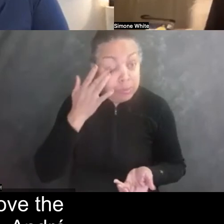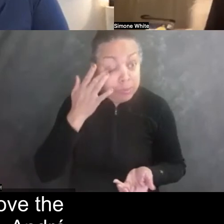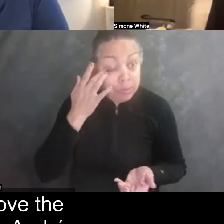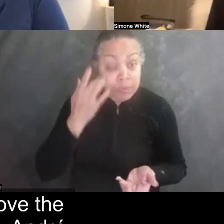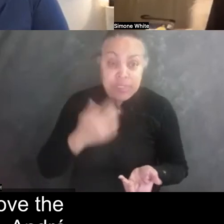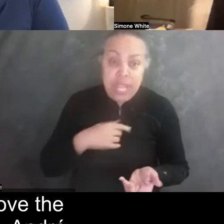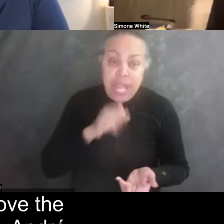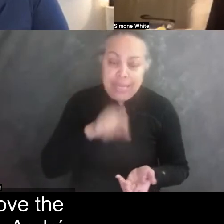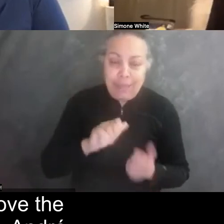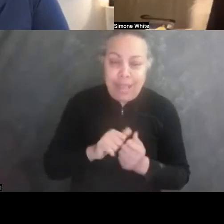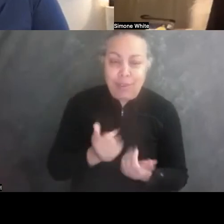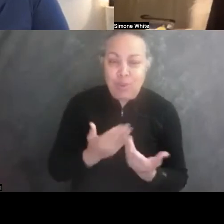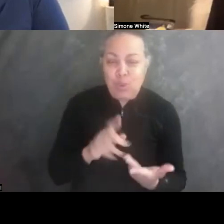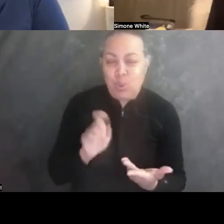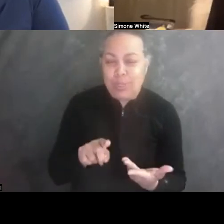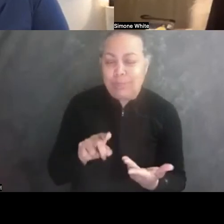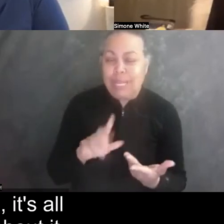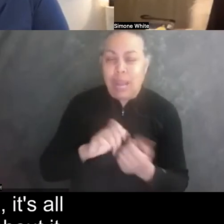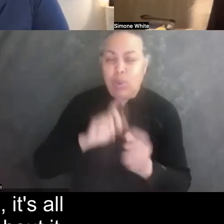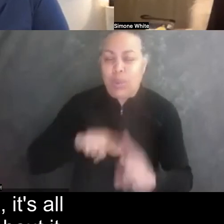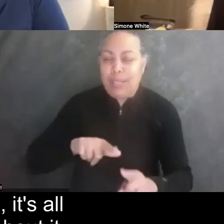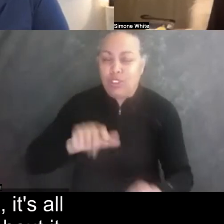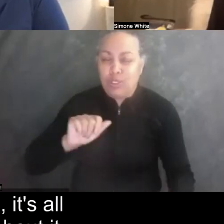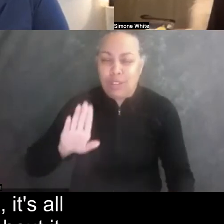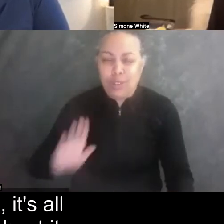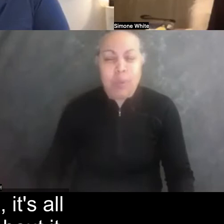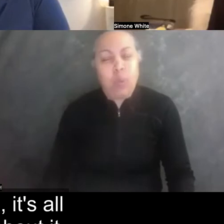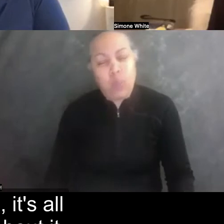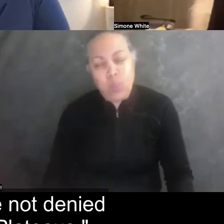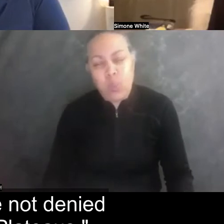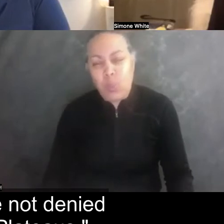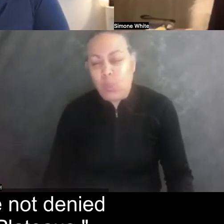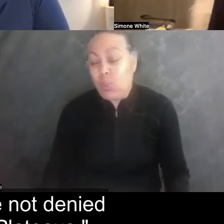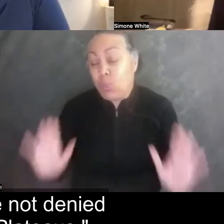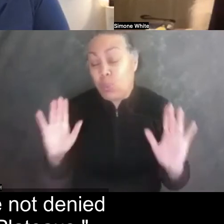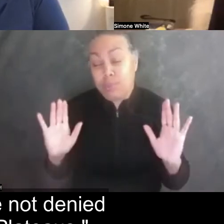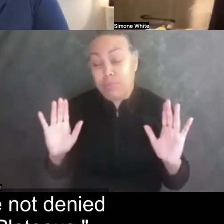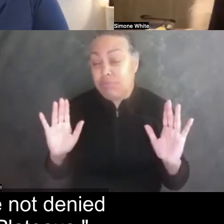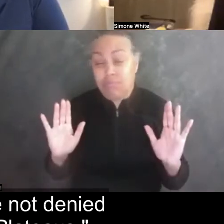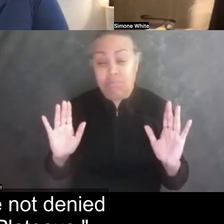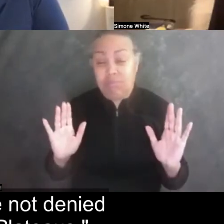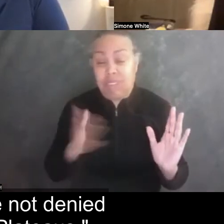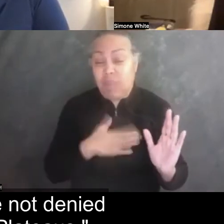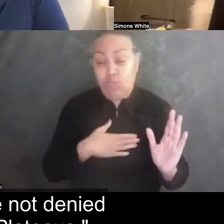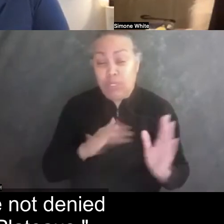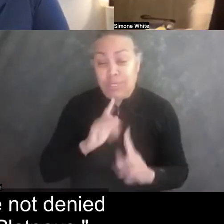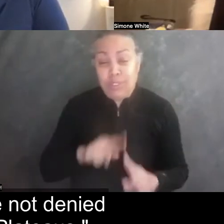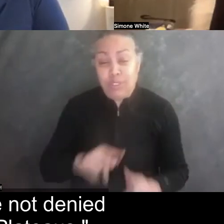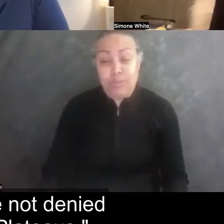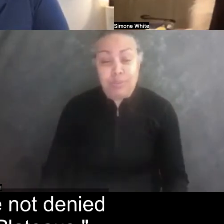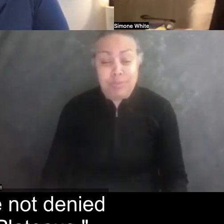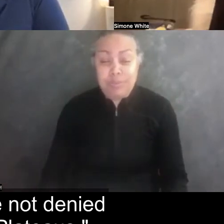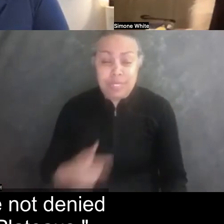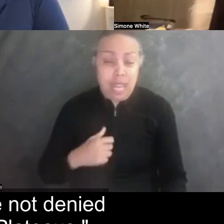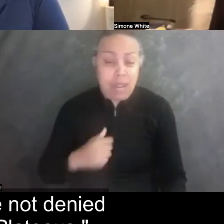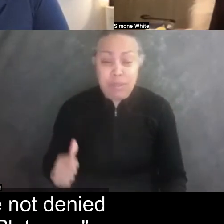love the way you put it, Andre. That's all I had to say about it. And I refuse